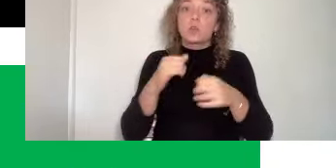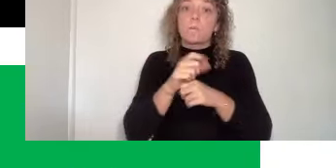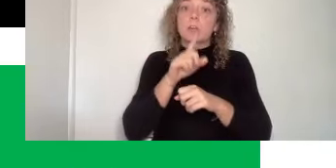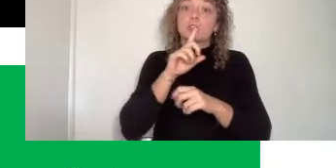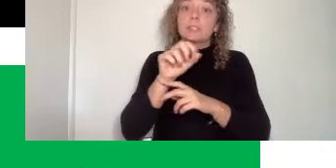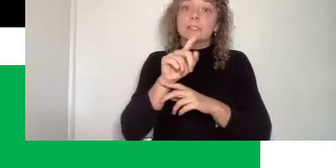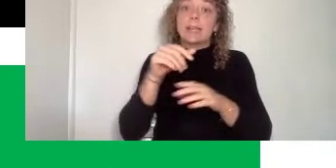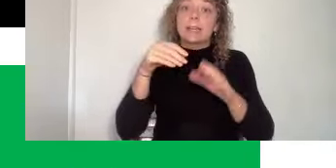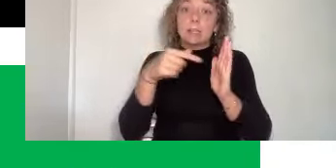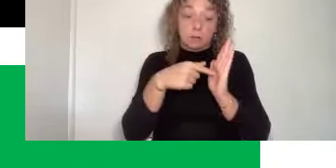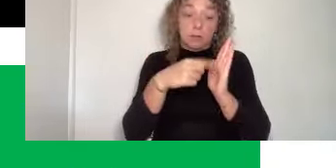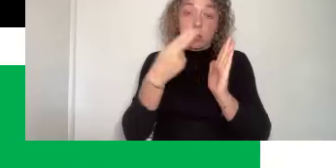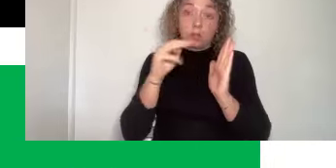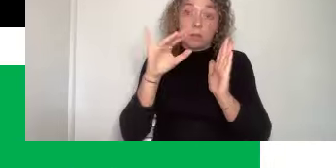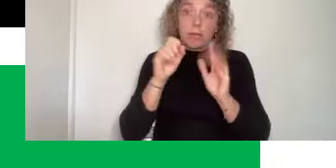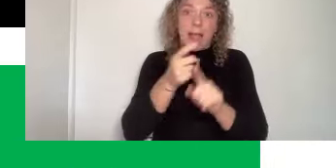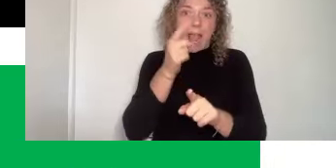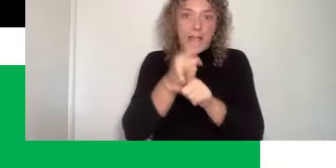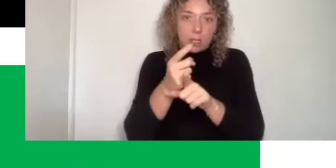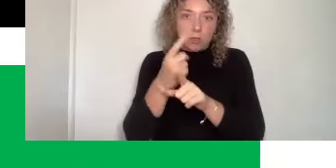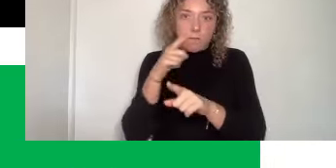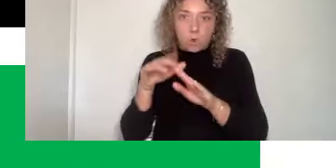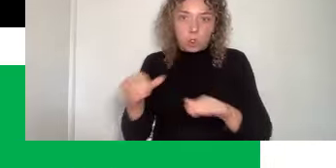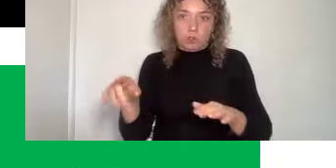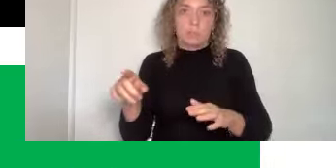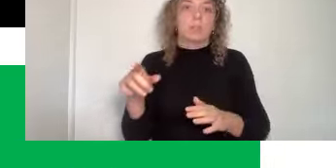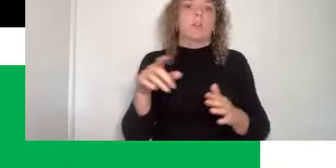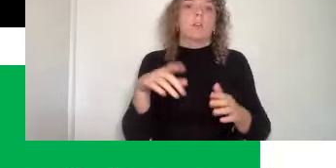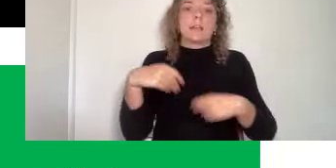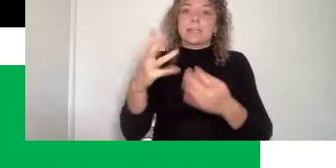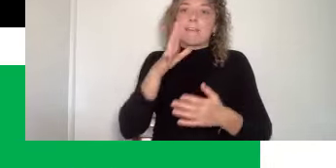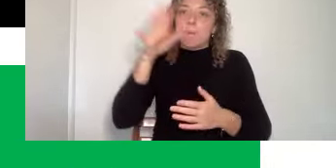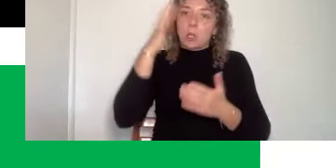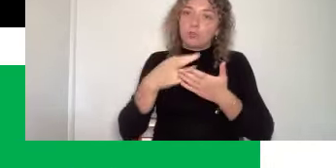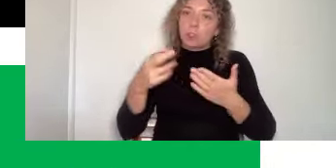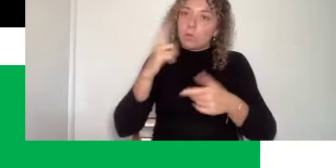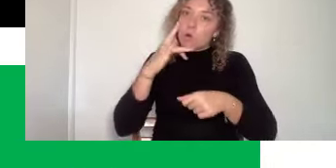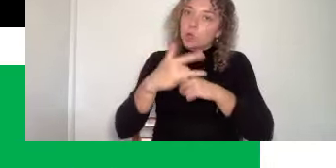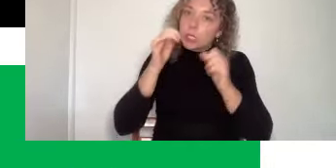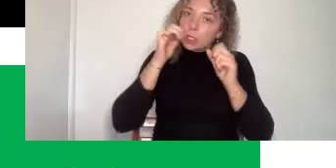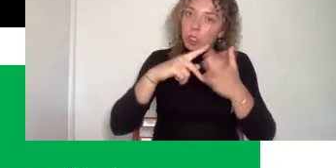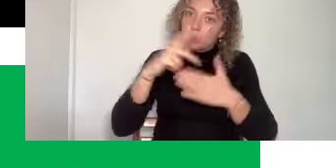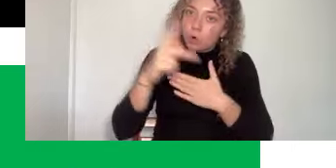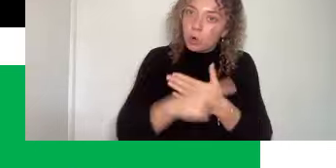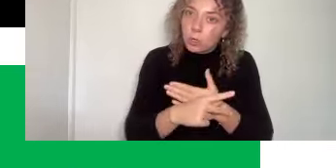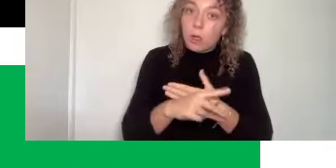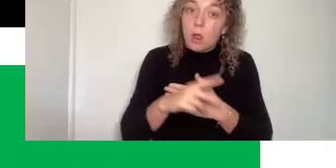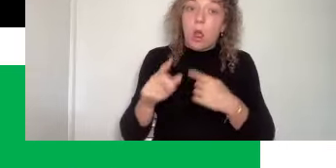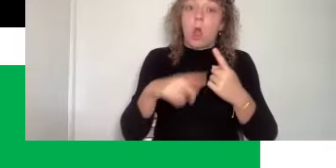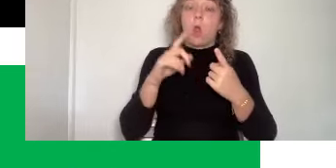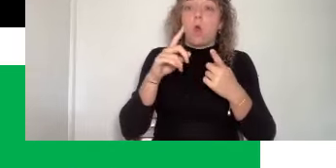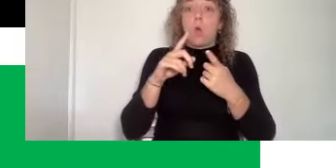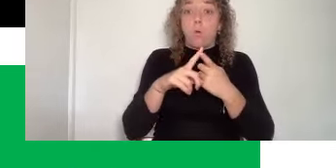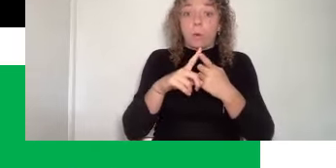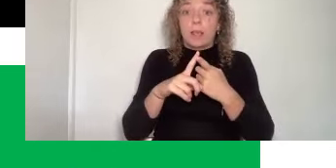in HMIS is accurate for children. Also giving parents resources for early education programs so that one pager from